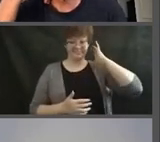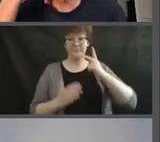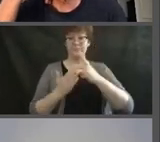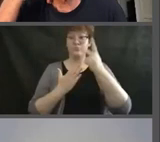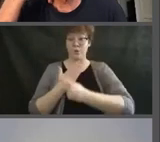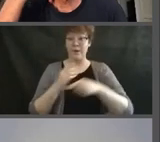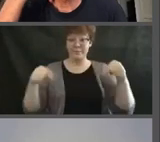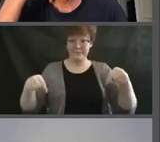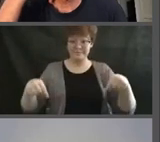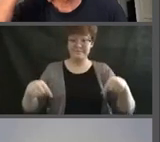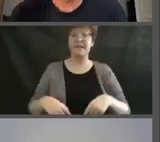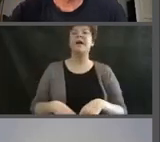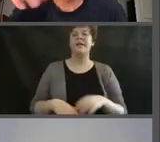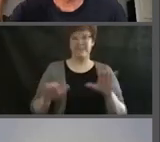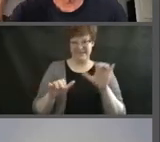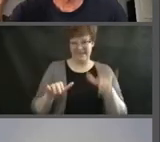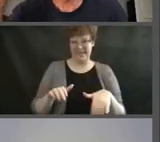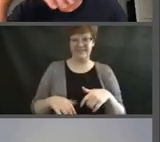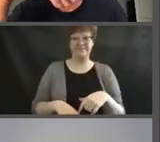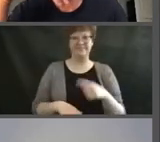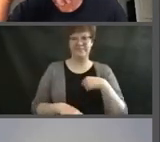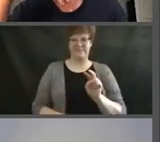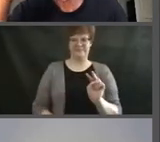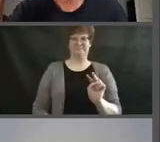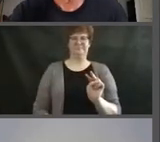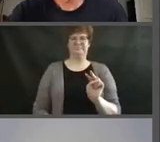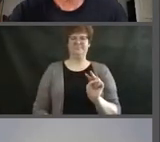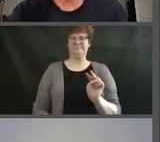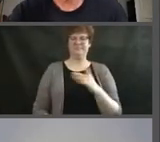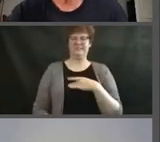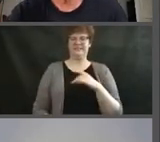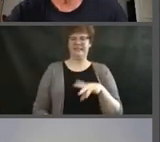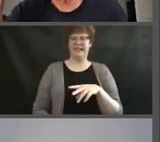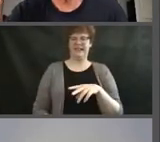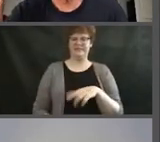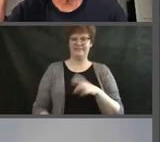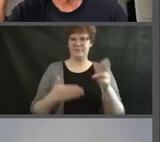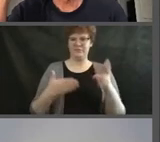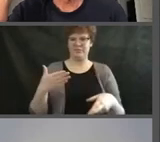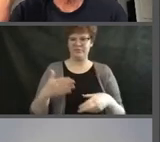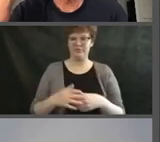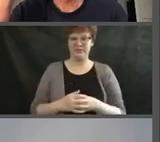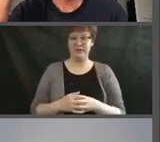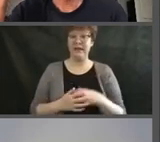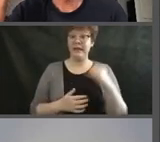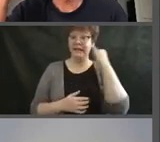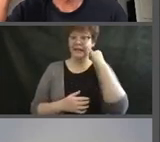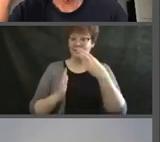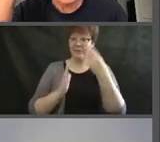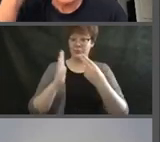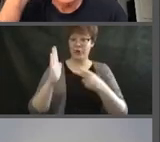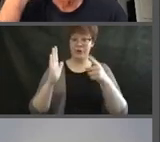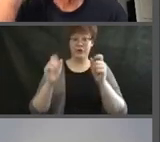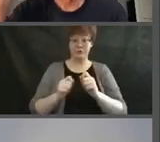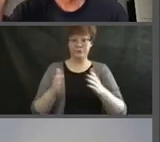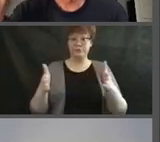been pleased with the results, especially when you enlarge the brush. Because as many of you know, if you've had a course in